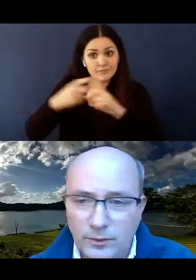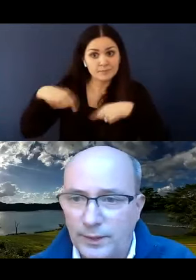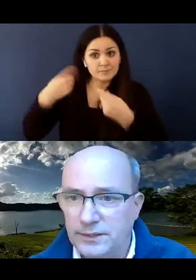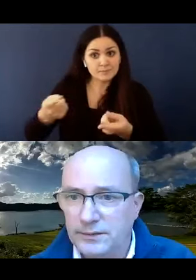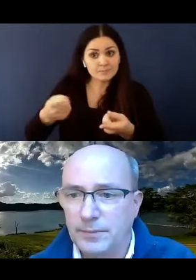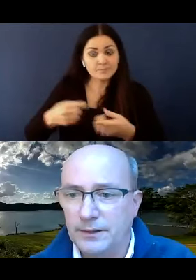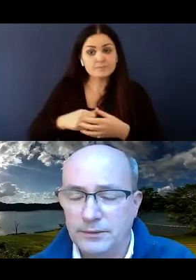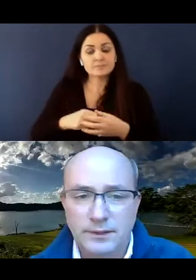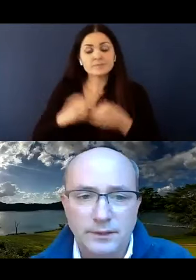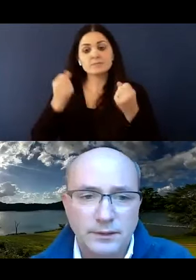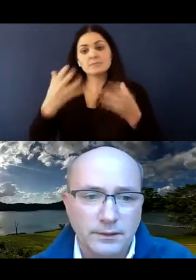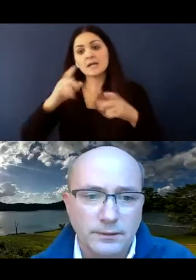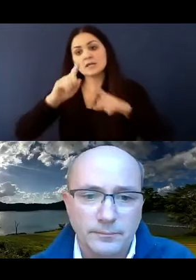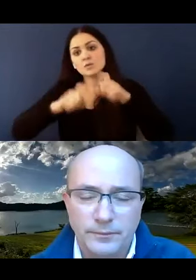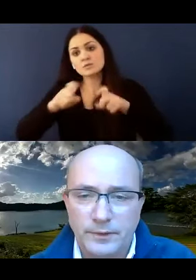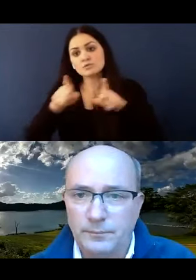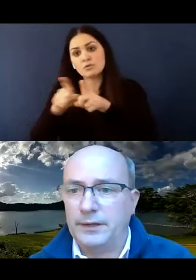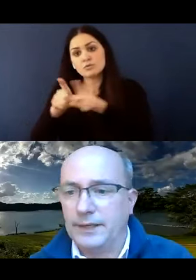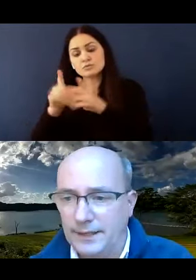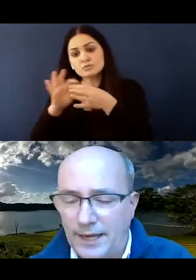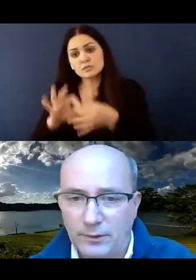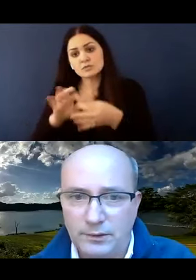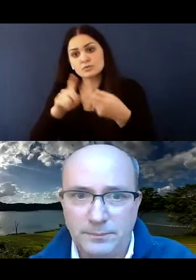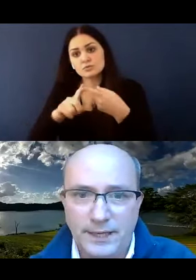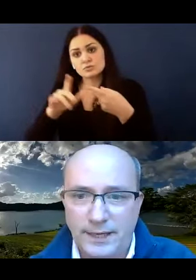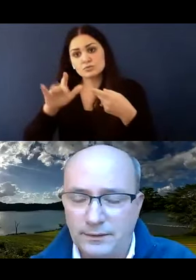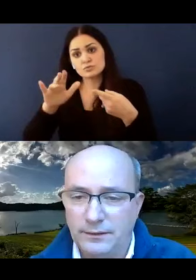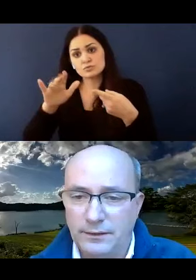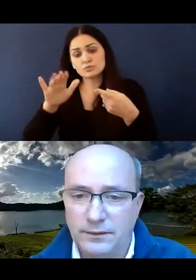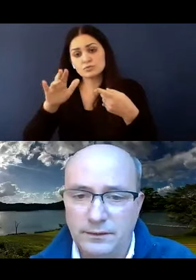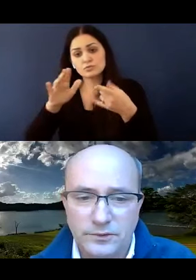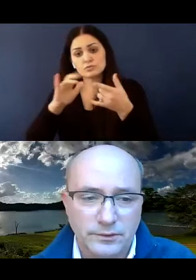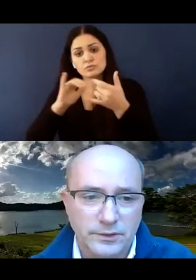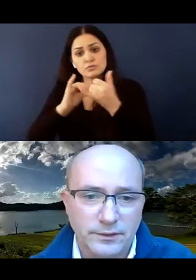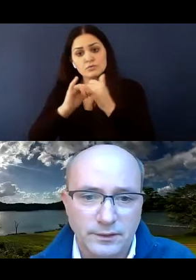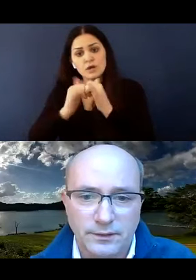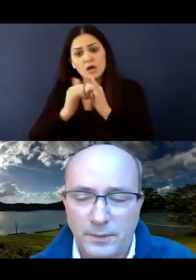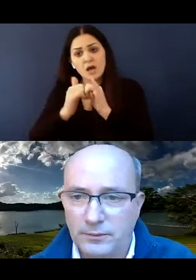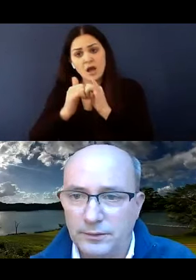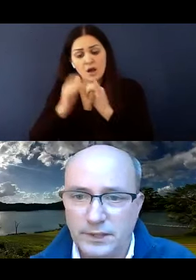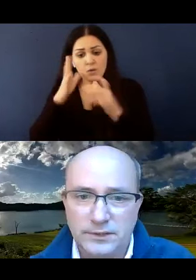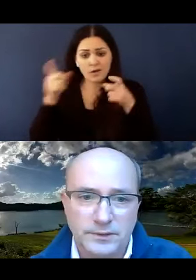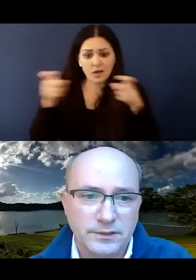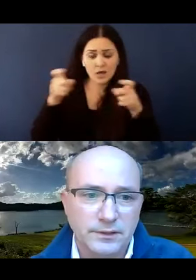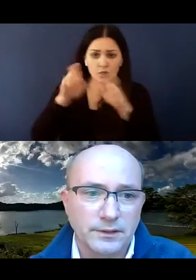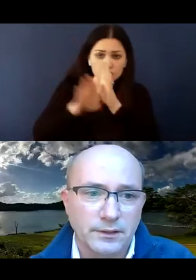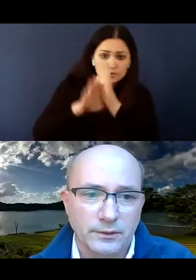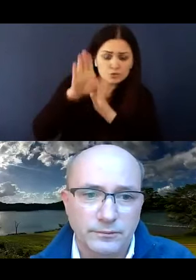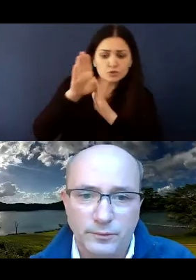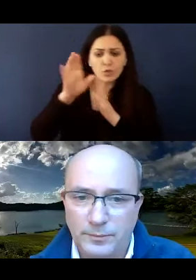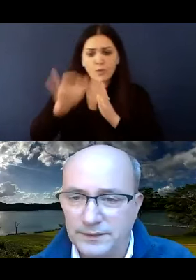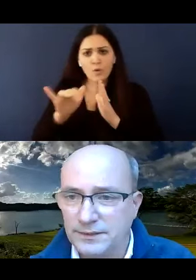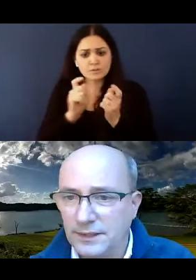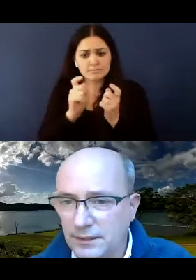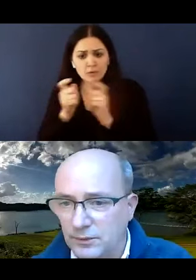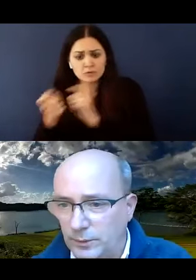many questions about again, how we're going to be handling the surge and the micro adjustments on a